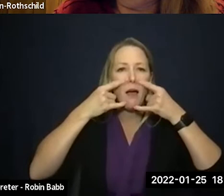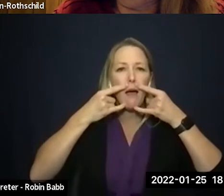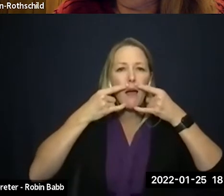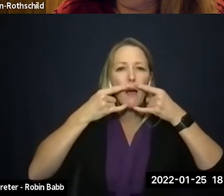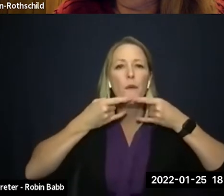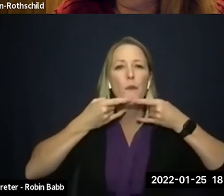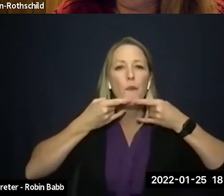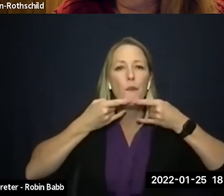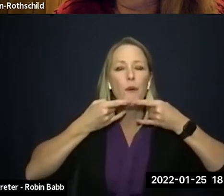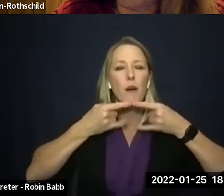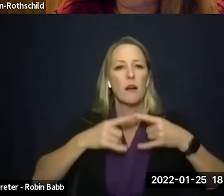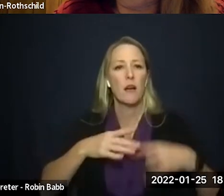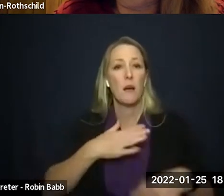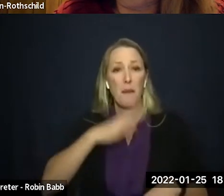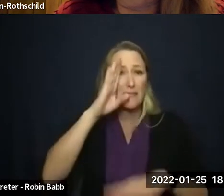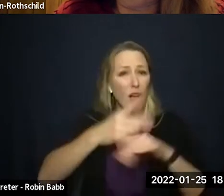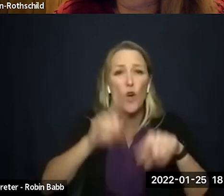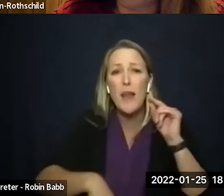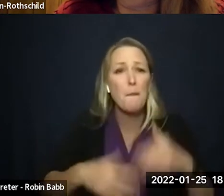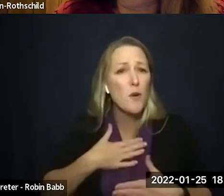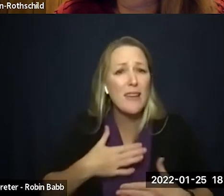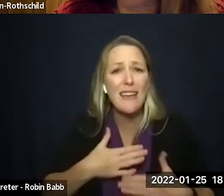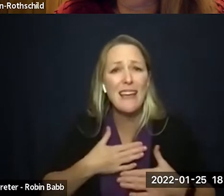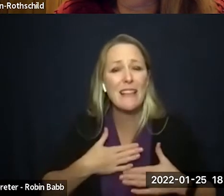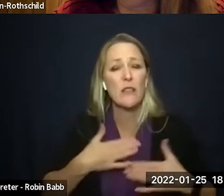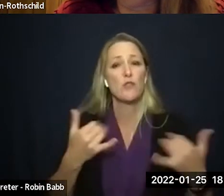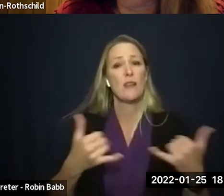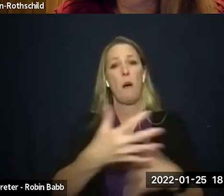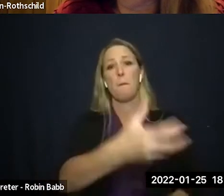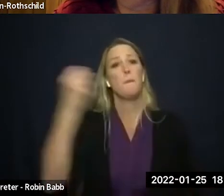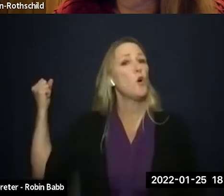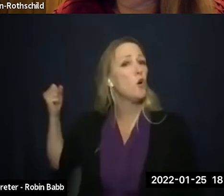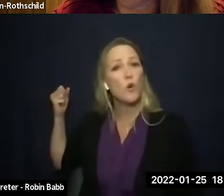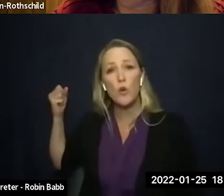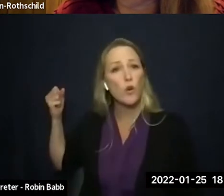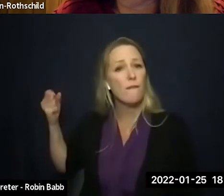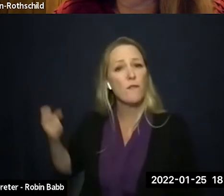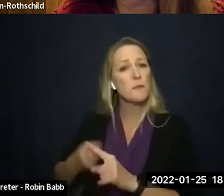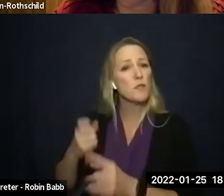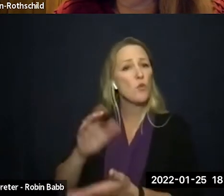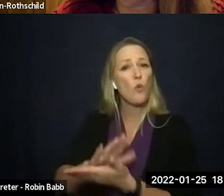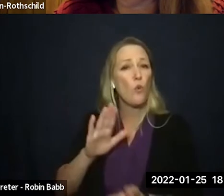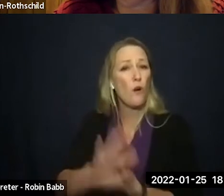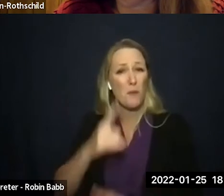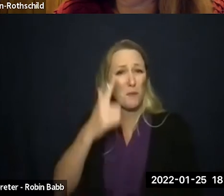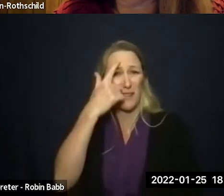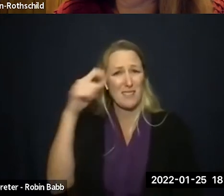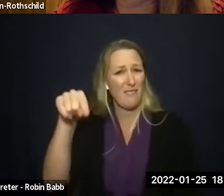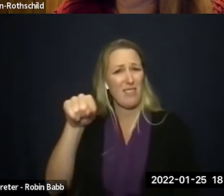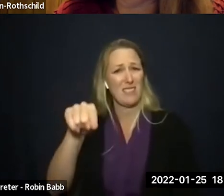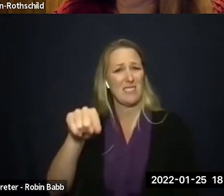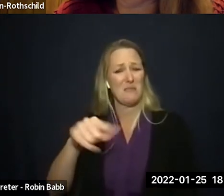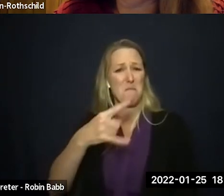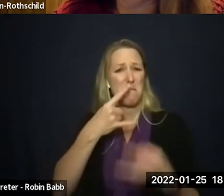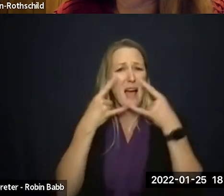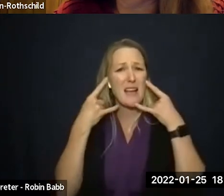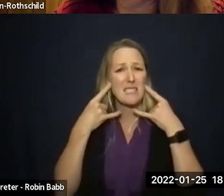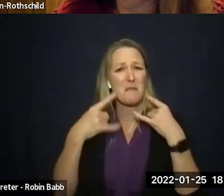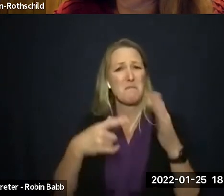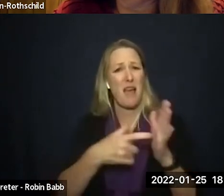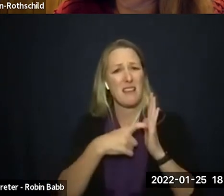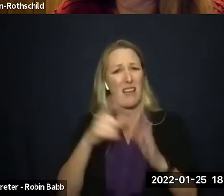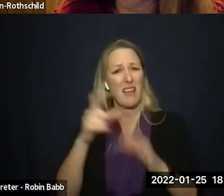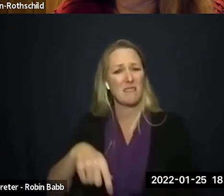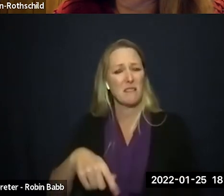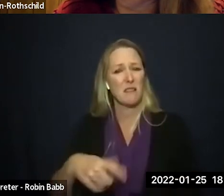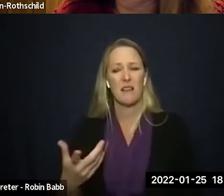his chin my son couldn't breathe so now we've had to pull him out from from school just because of this mask mandate also